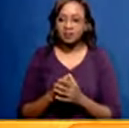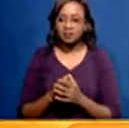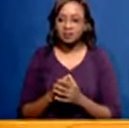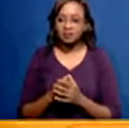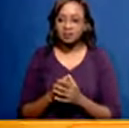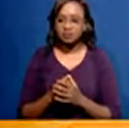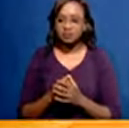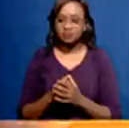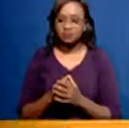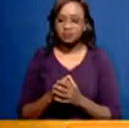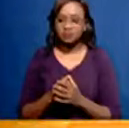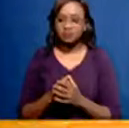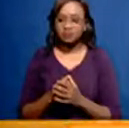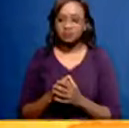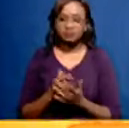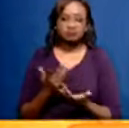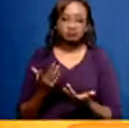be well.